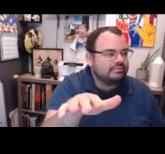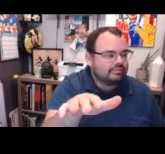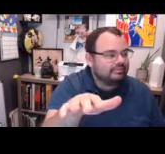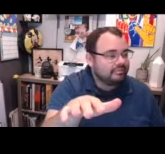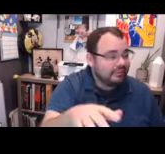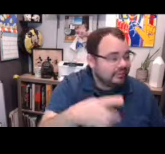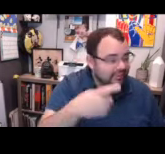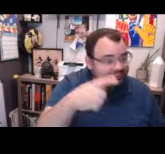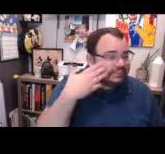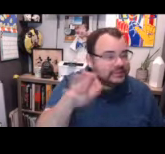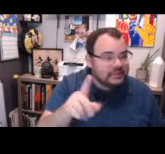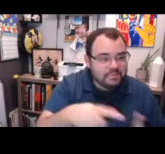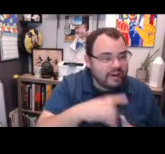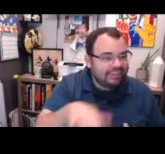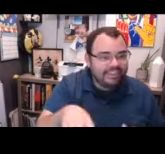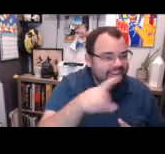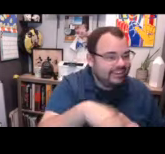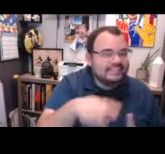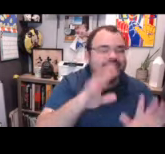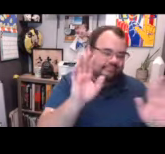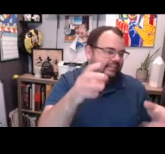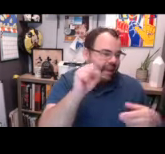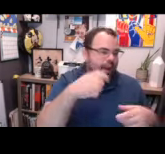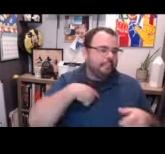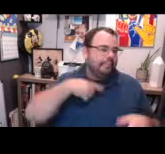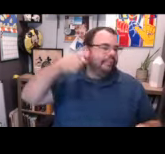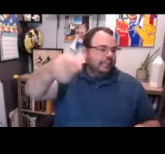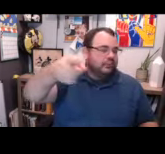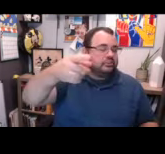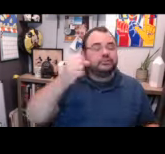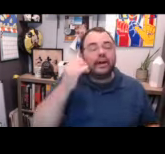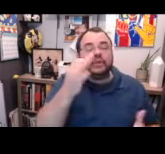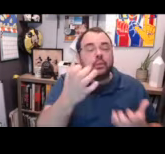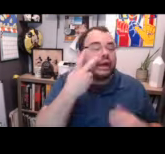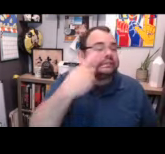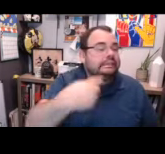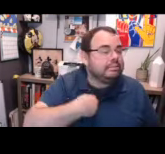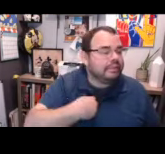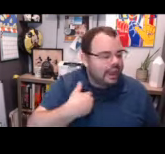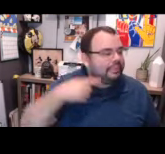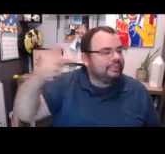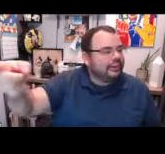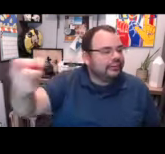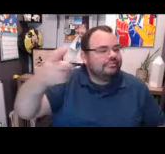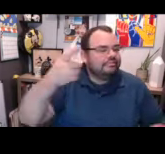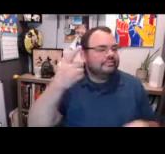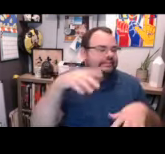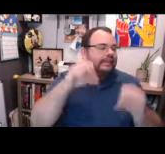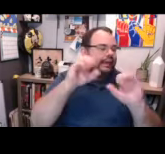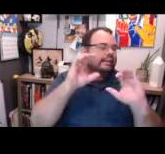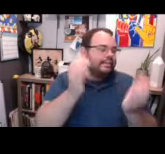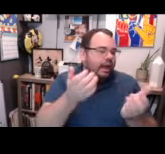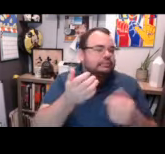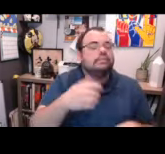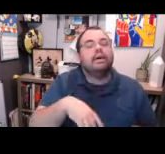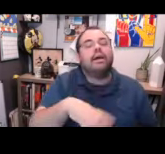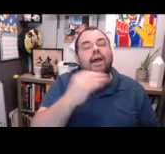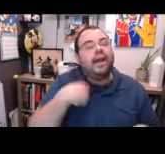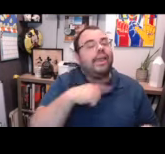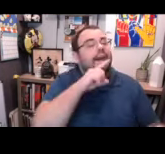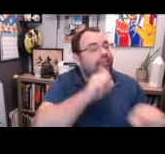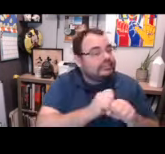So it's just a while away. So I don't know if you all knew about that campus. So that's where I go to study. And if you ever